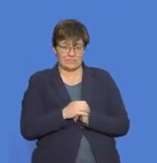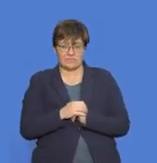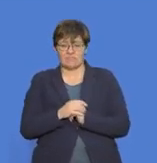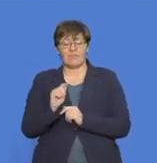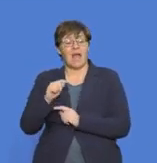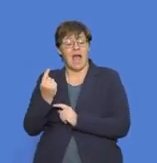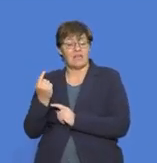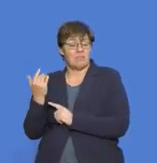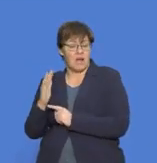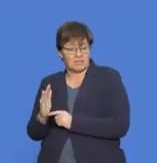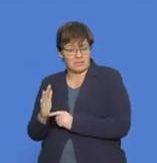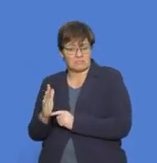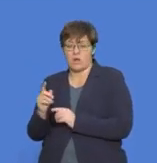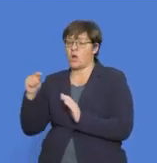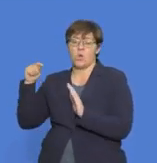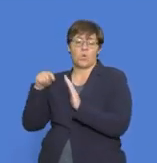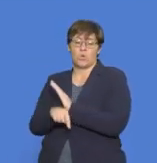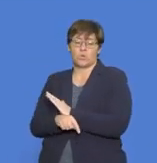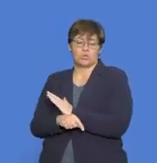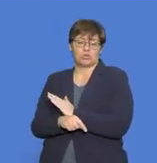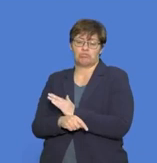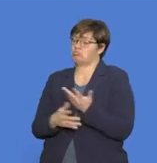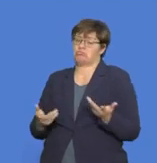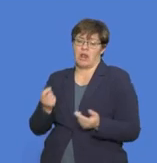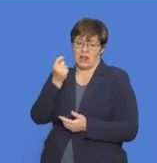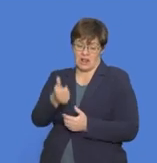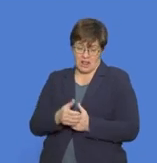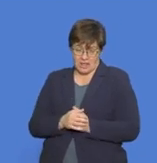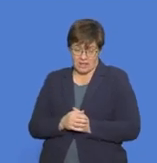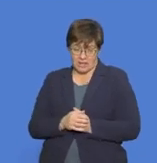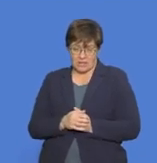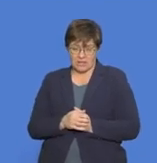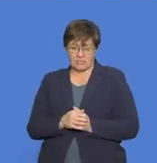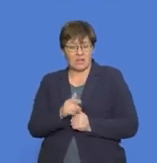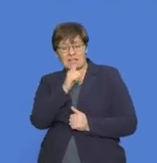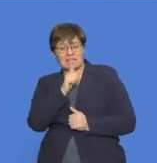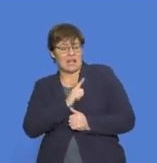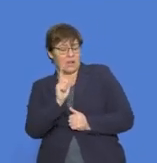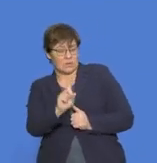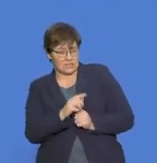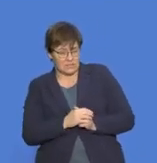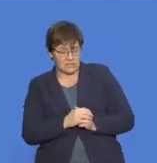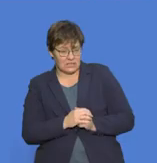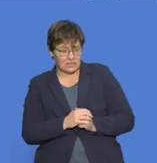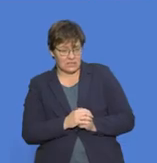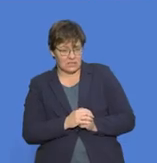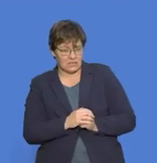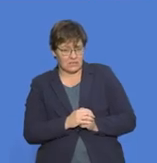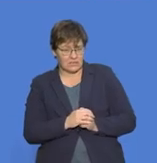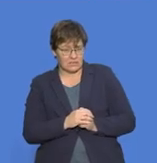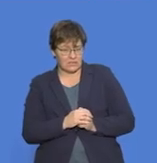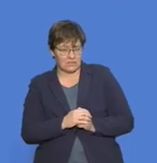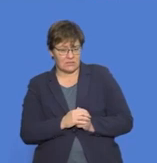plant is not losing so much water. What does this tell us straight away before we've even looked